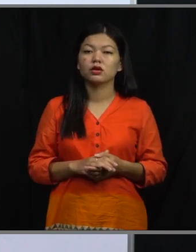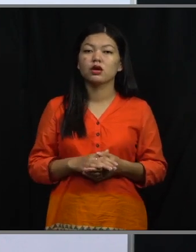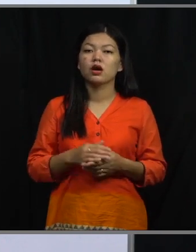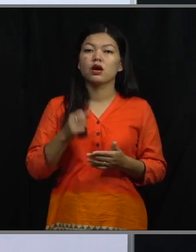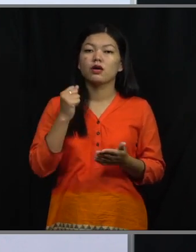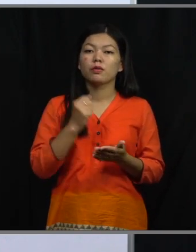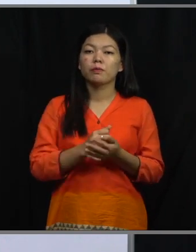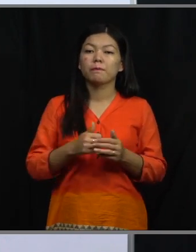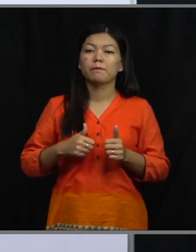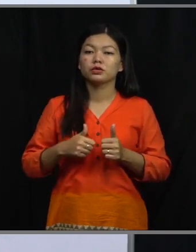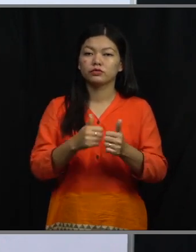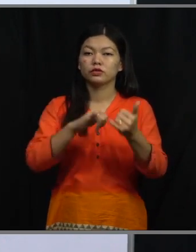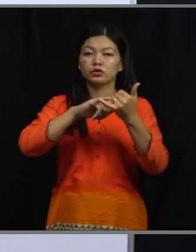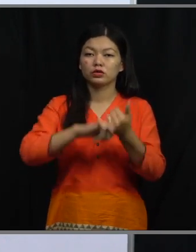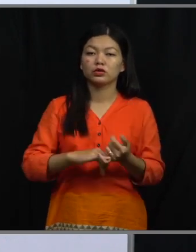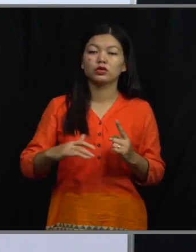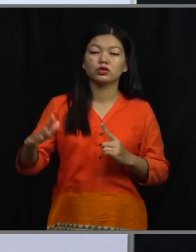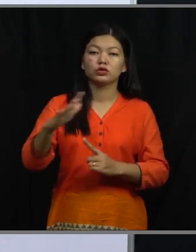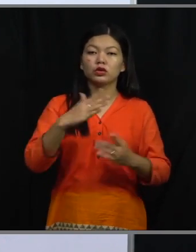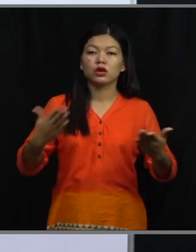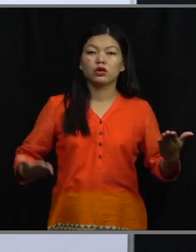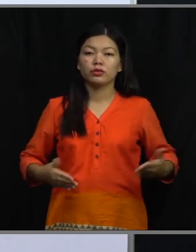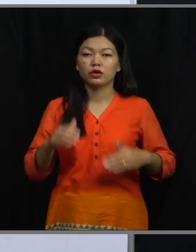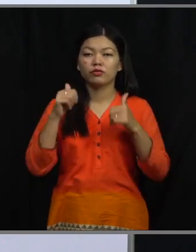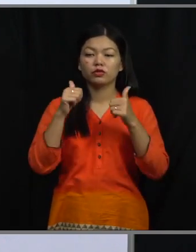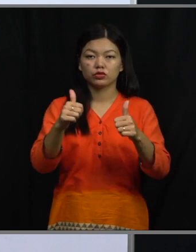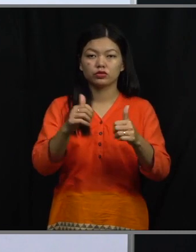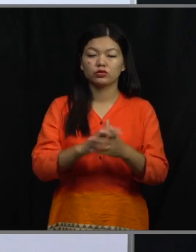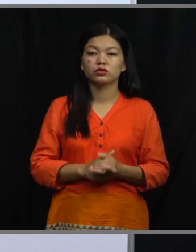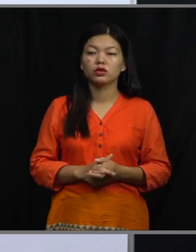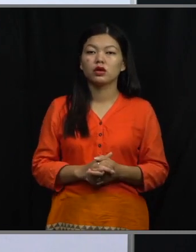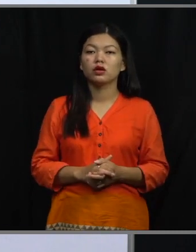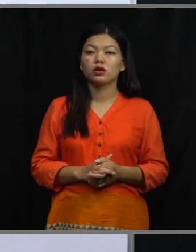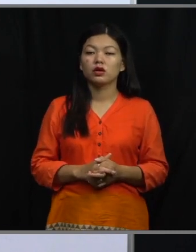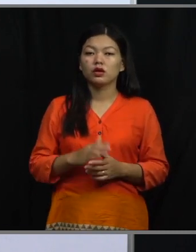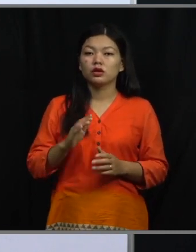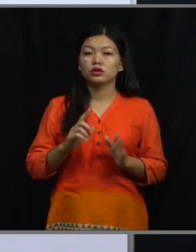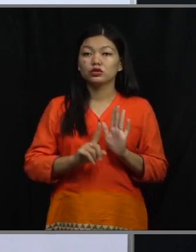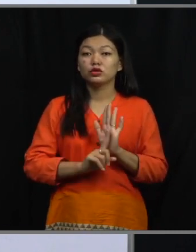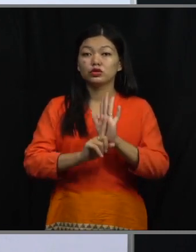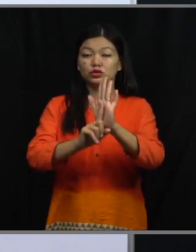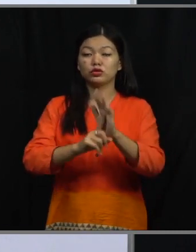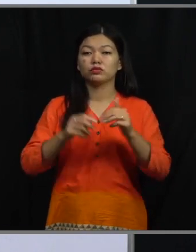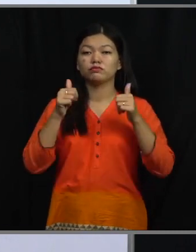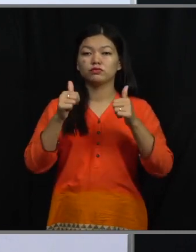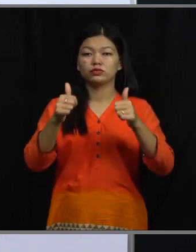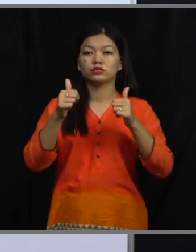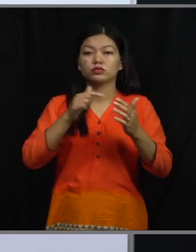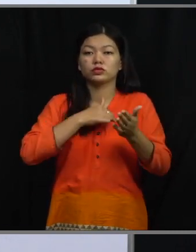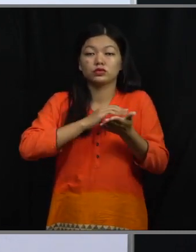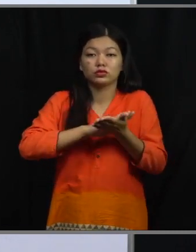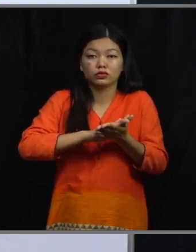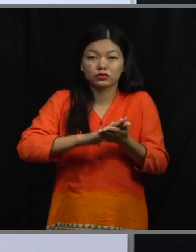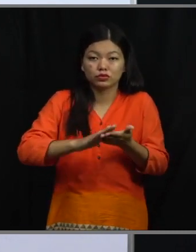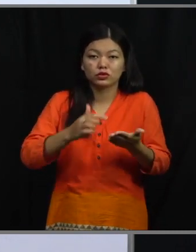follow some social behavior in order to, show our good conduct towards others, to be ethical in the society, right? To socialize